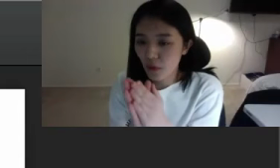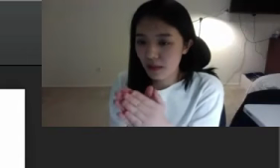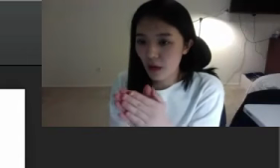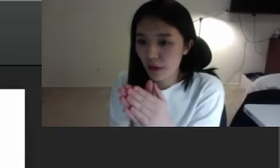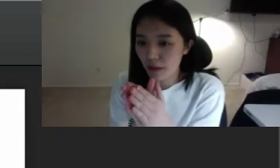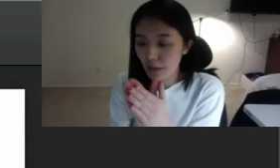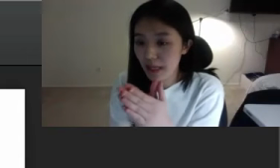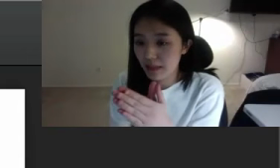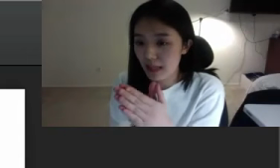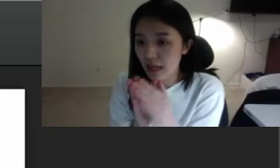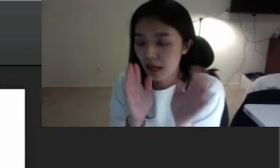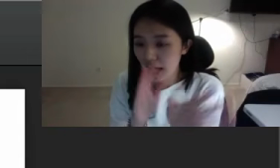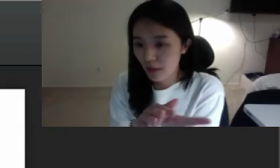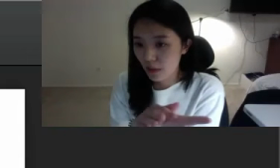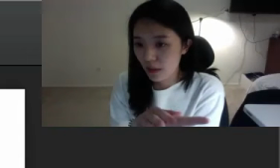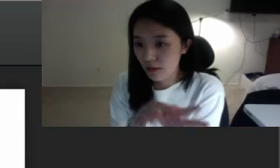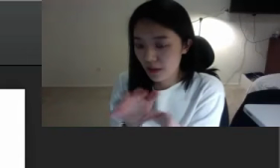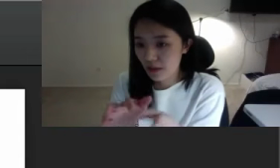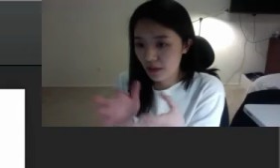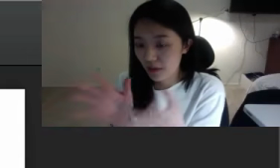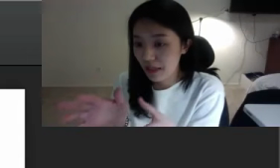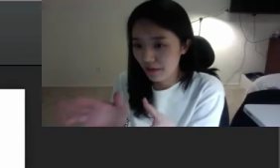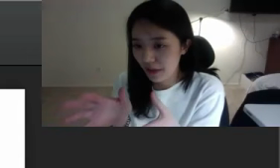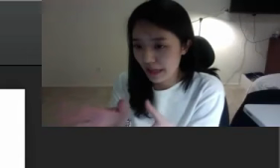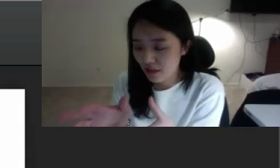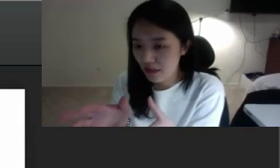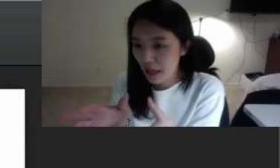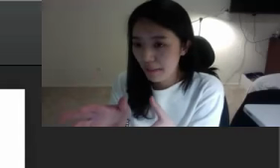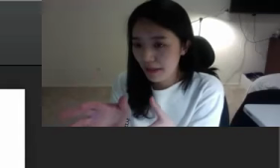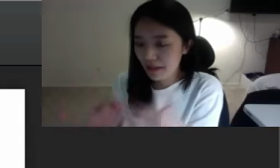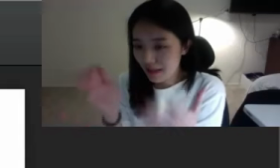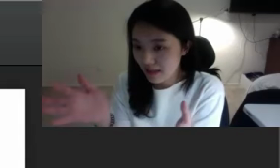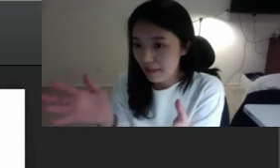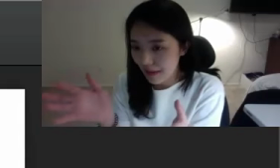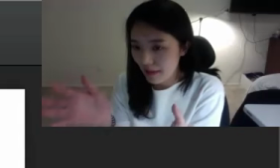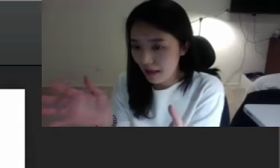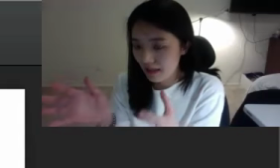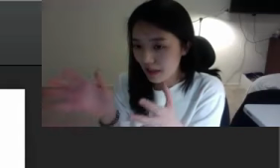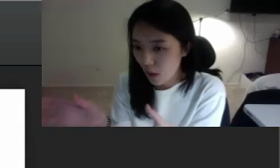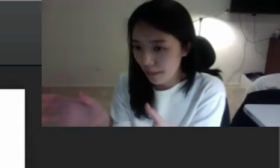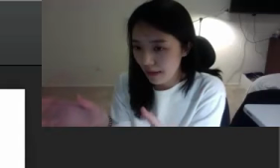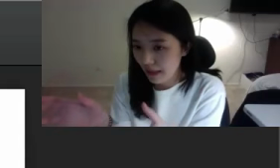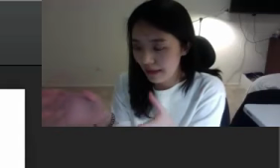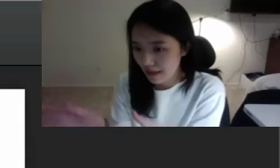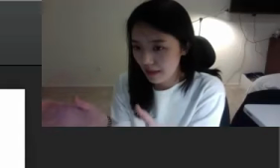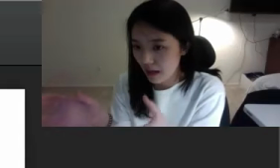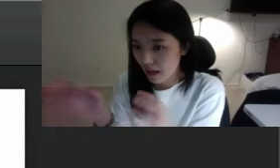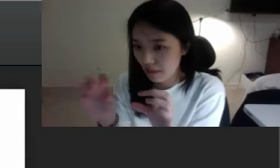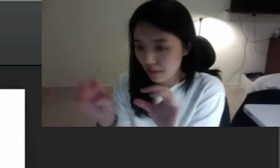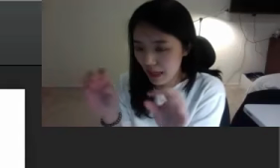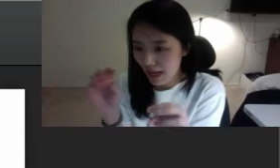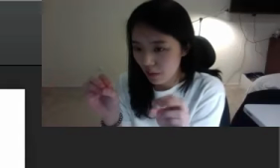just focused on whether we can see categorical versus gradient variation. But the next step, I think, is incorporating